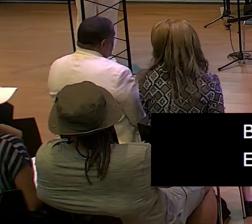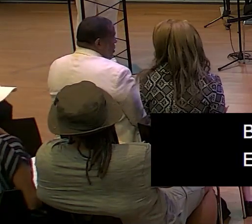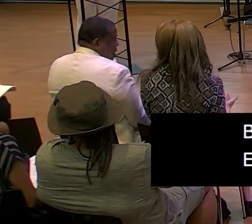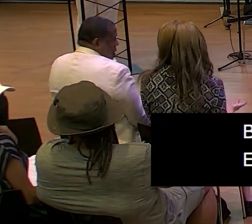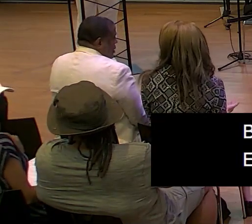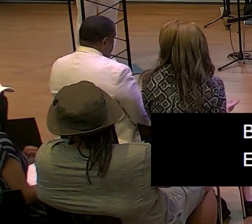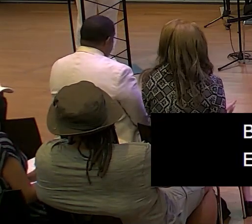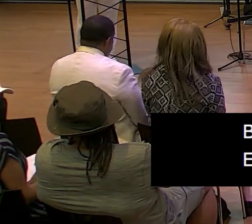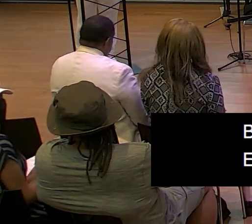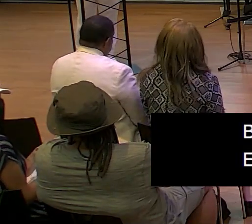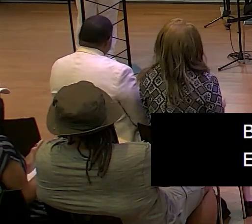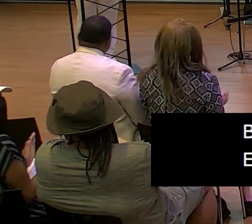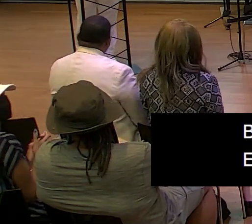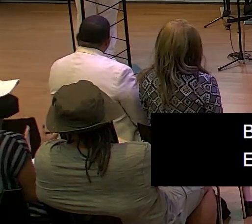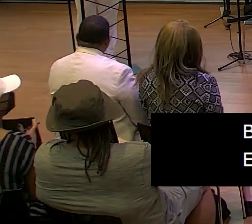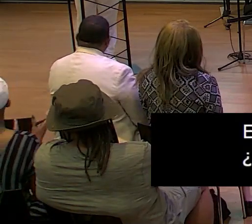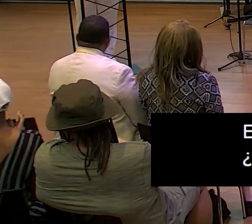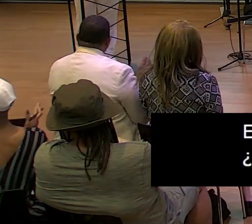joint right here? This is cool.